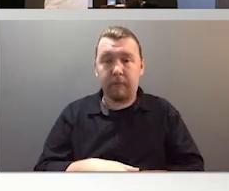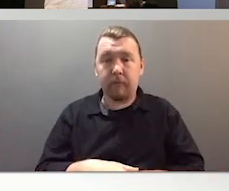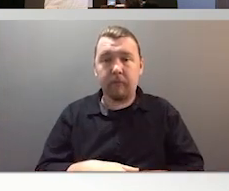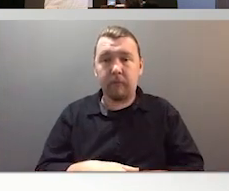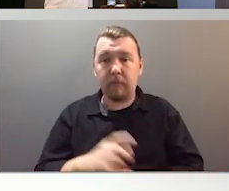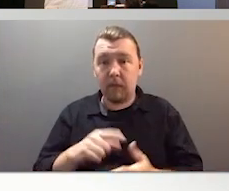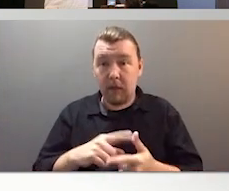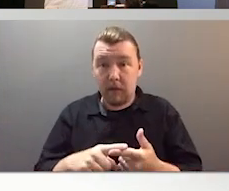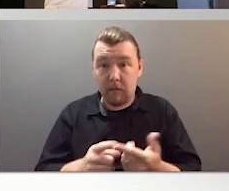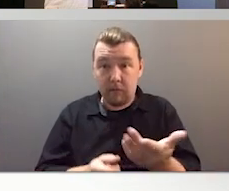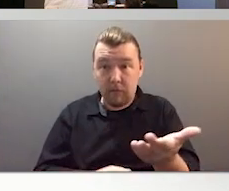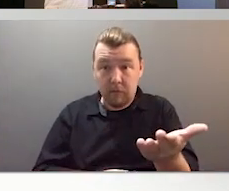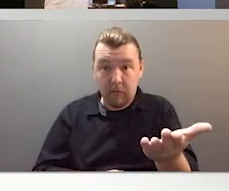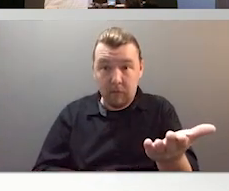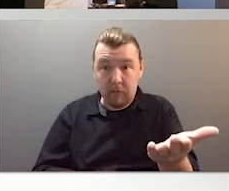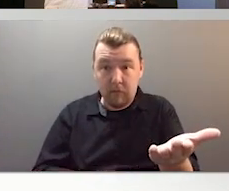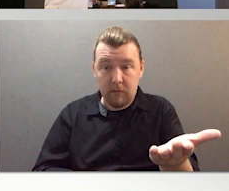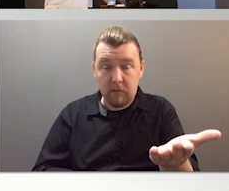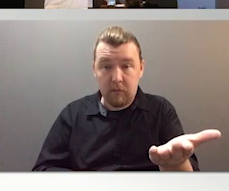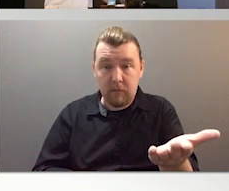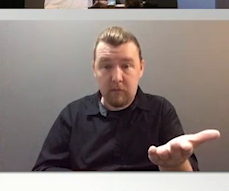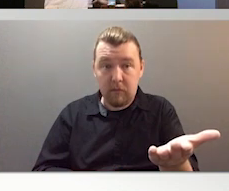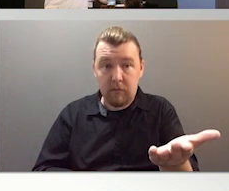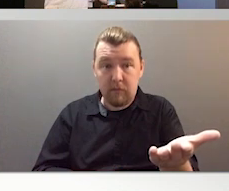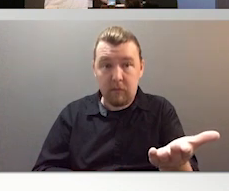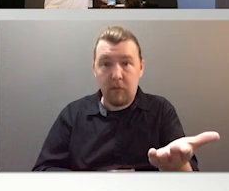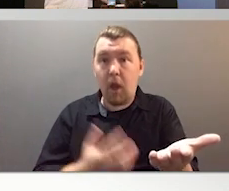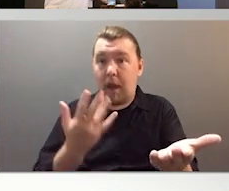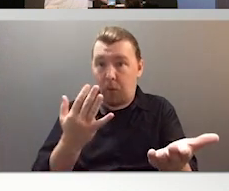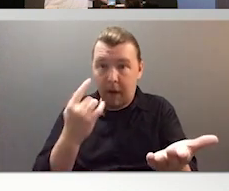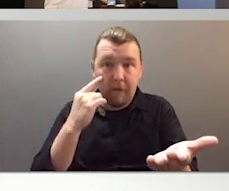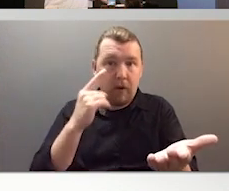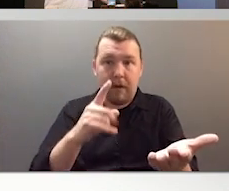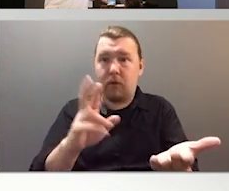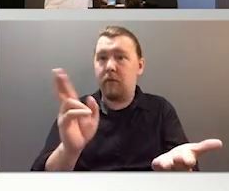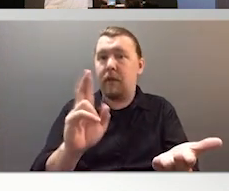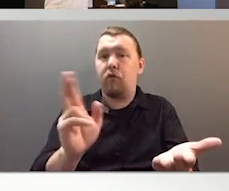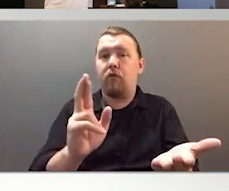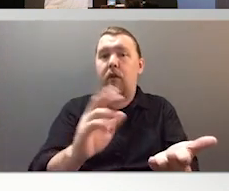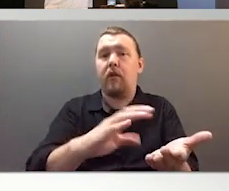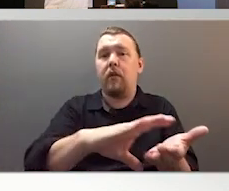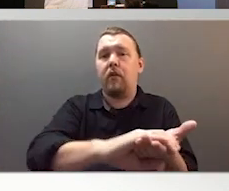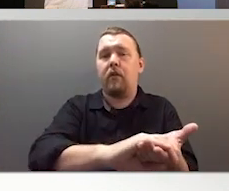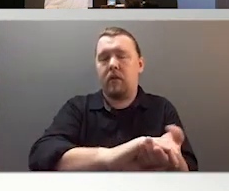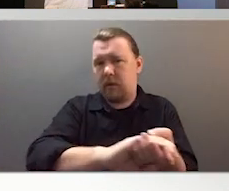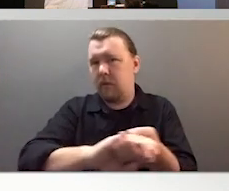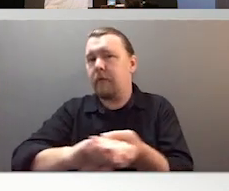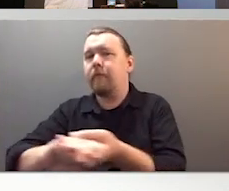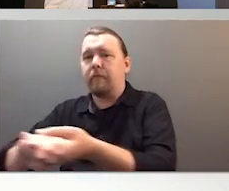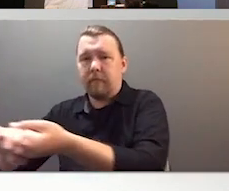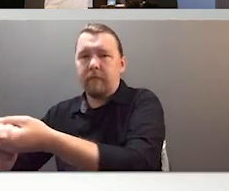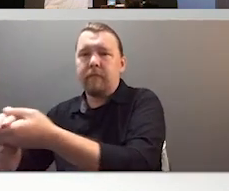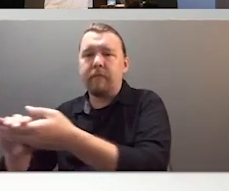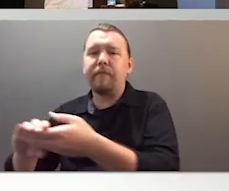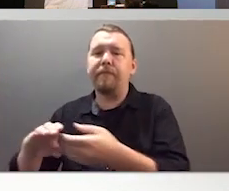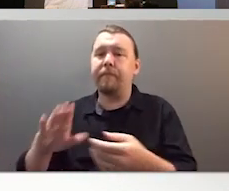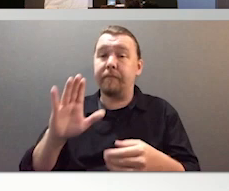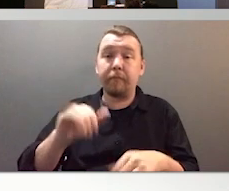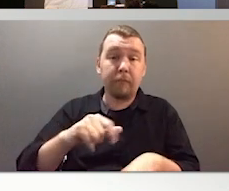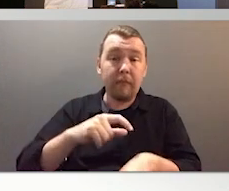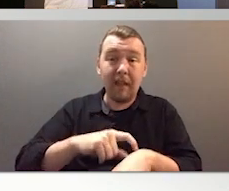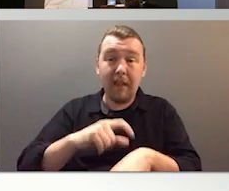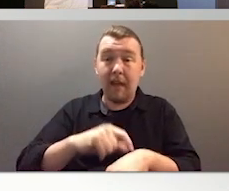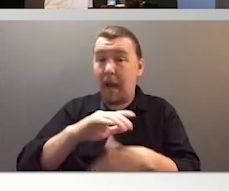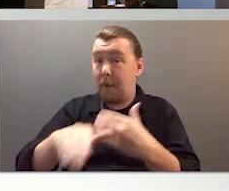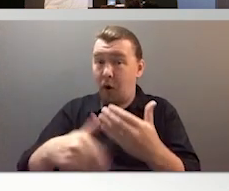And by the time we got through all of that, it could have been 5 minutes. But I'm going to wait, because what am I going to do? I'm going to set